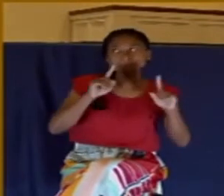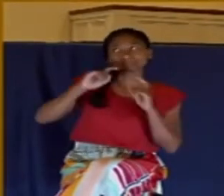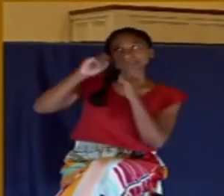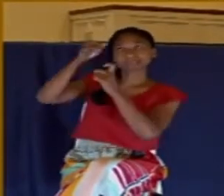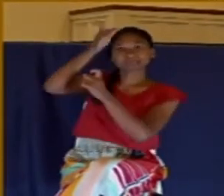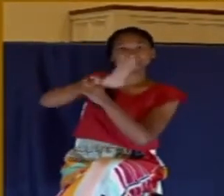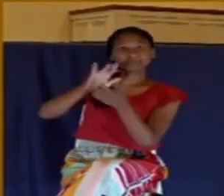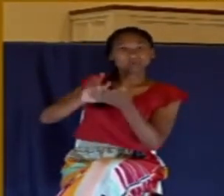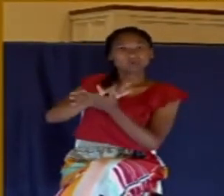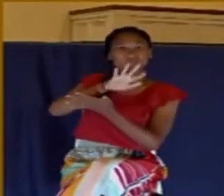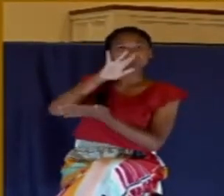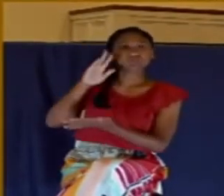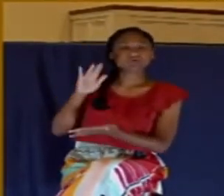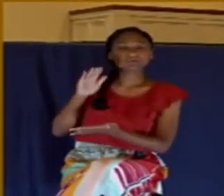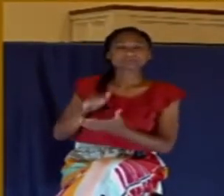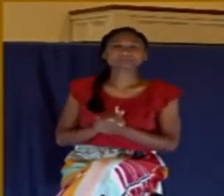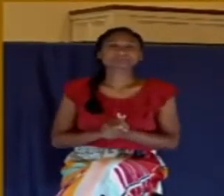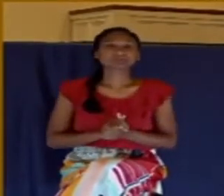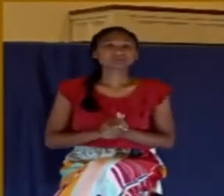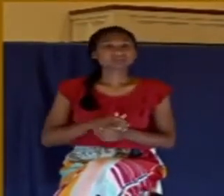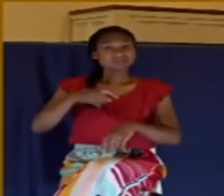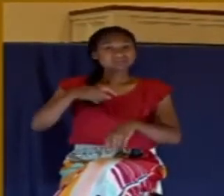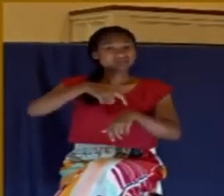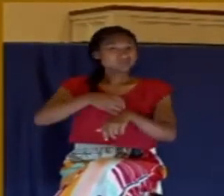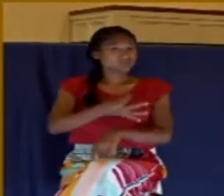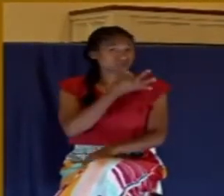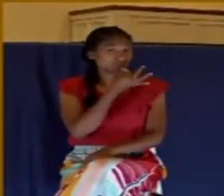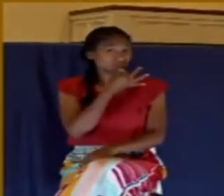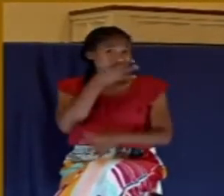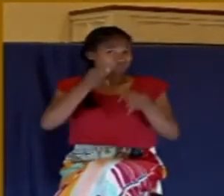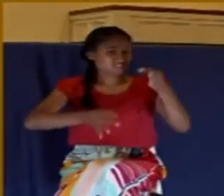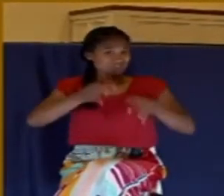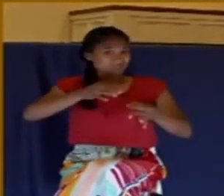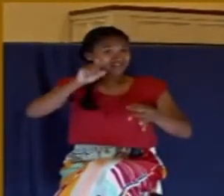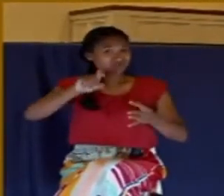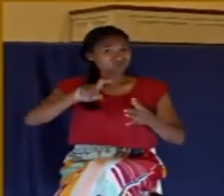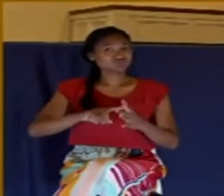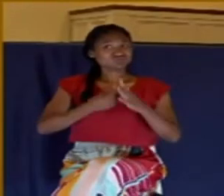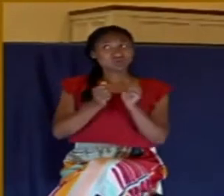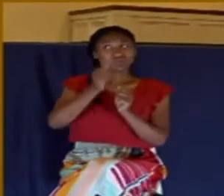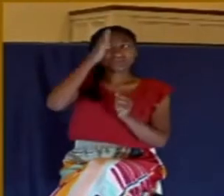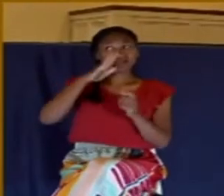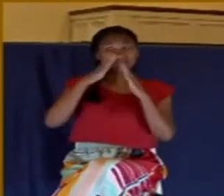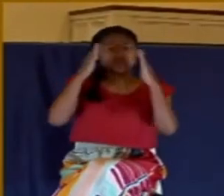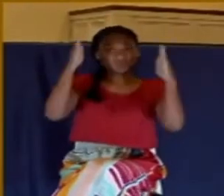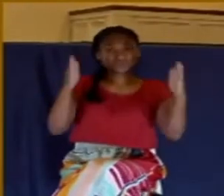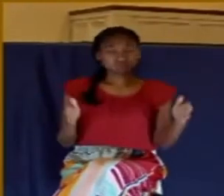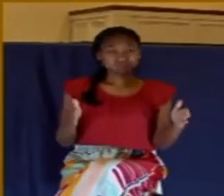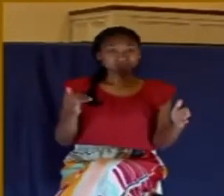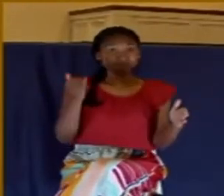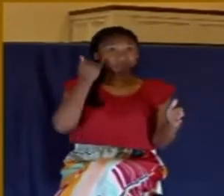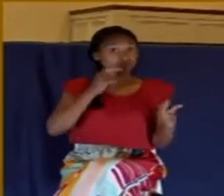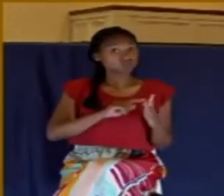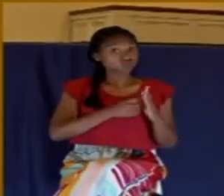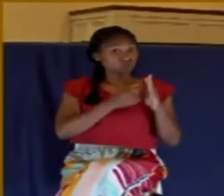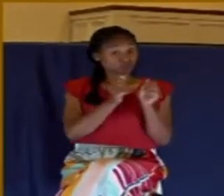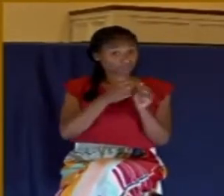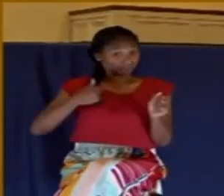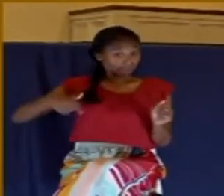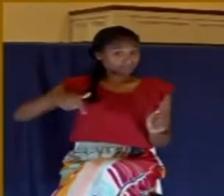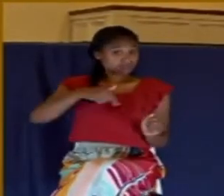behalf. For the time has come that judgment must begin at the house of God. And if it first begin at